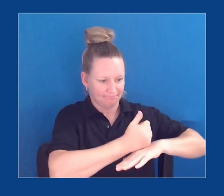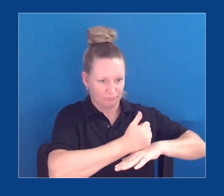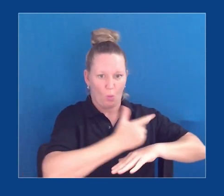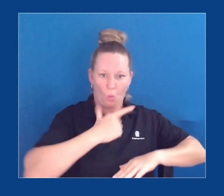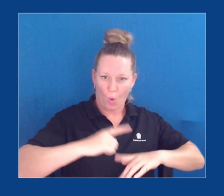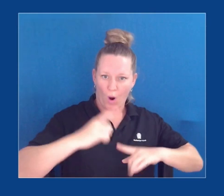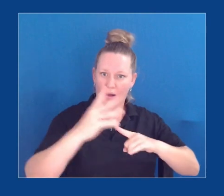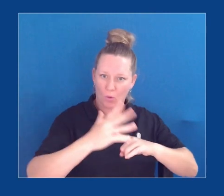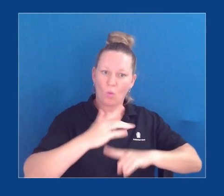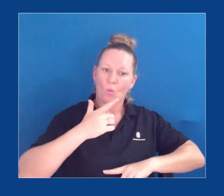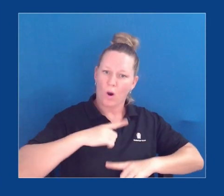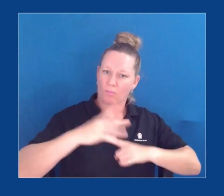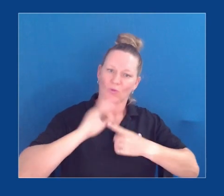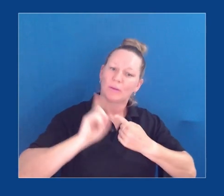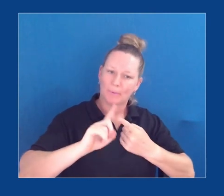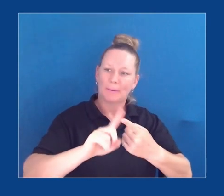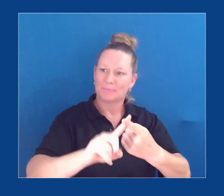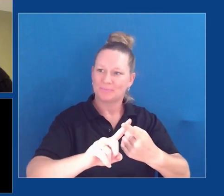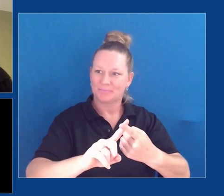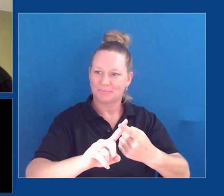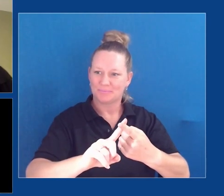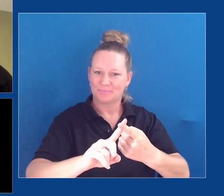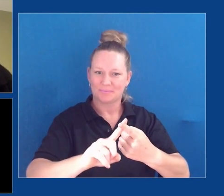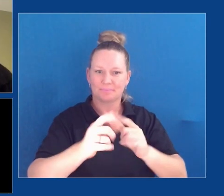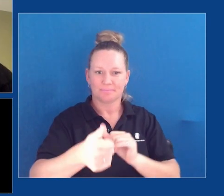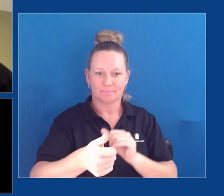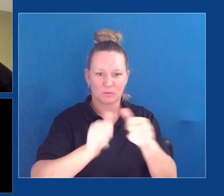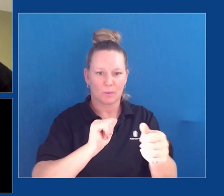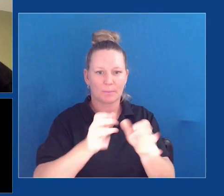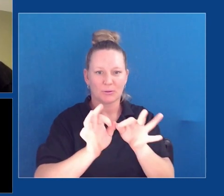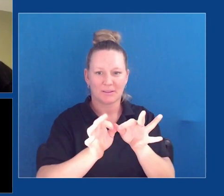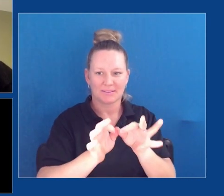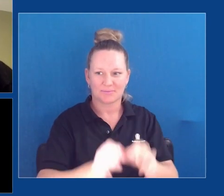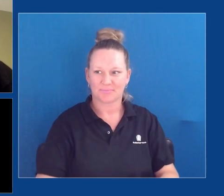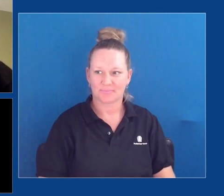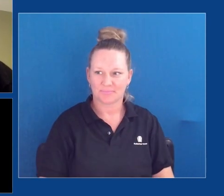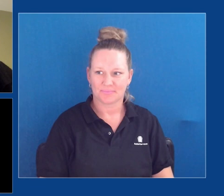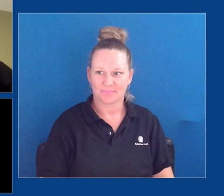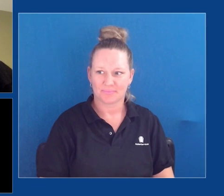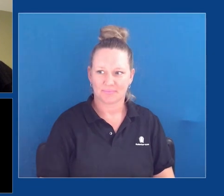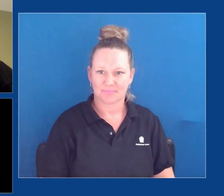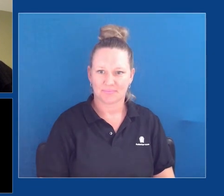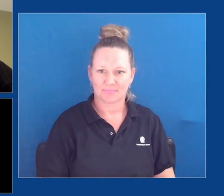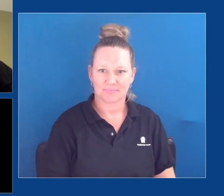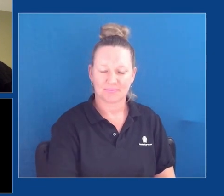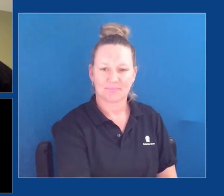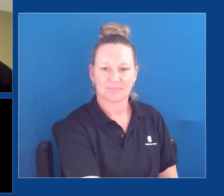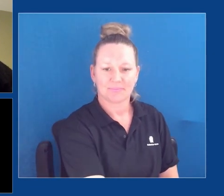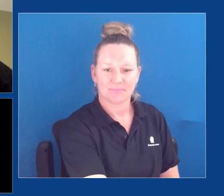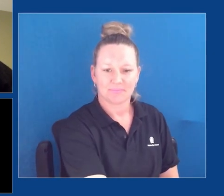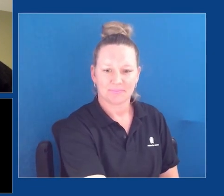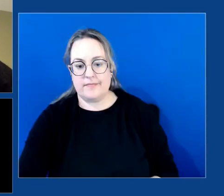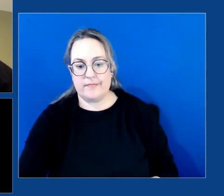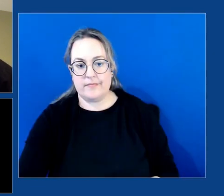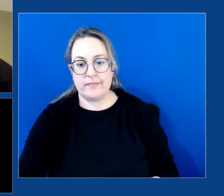it. I'm really glad you read the statement, Marcia. I'm really glad you they're powerful